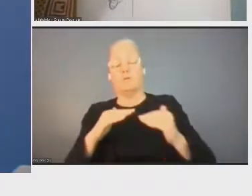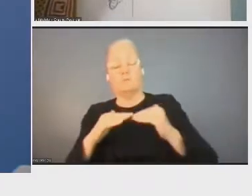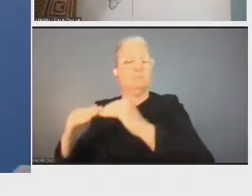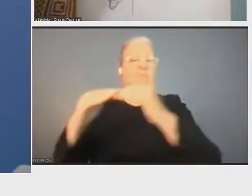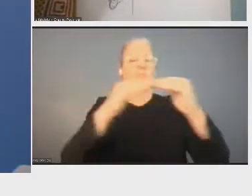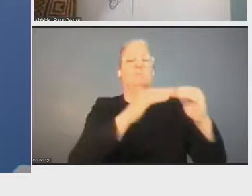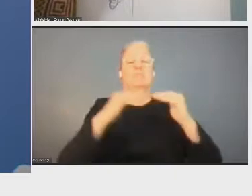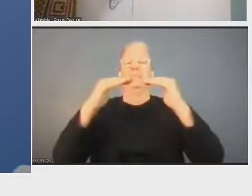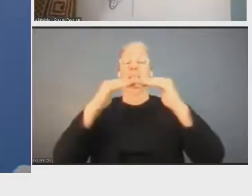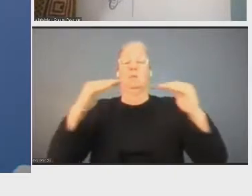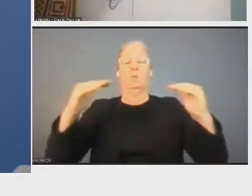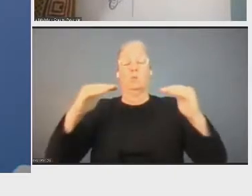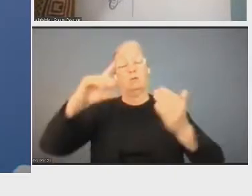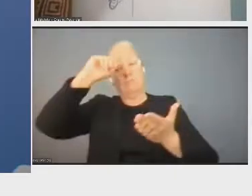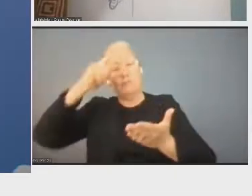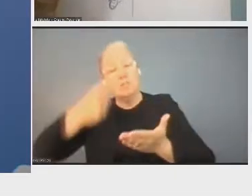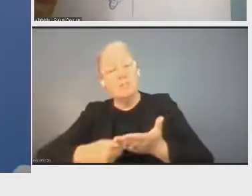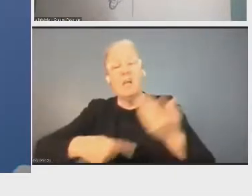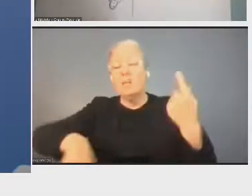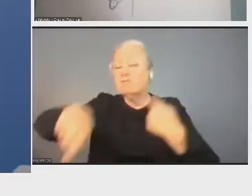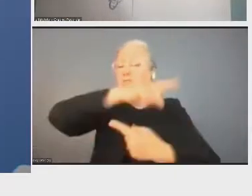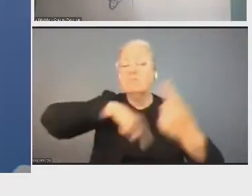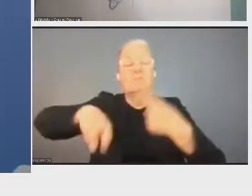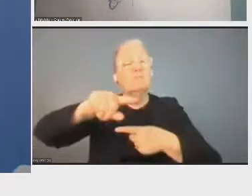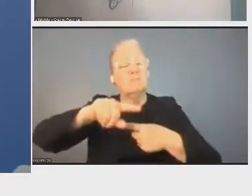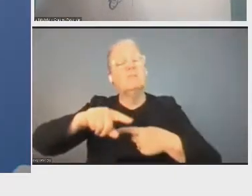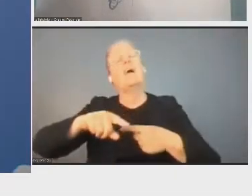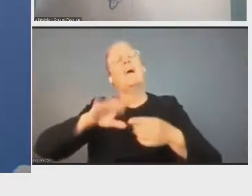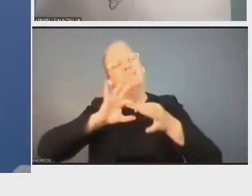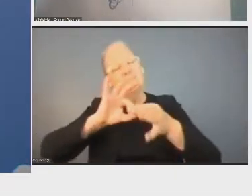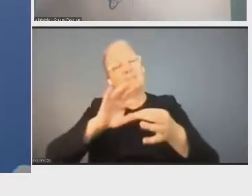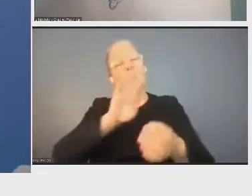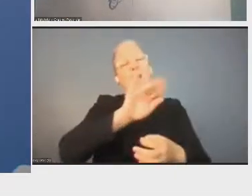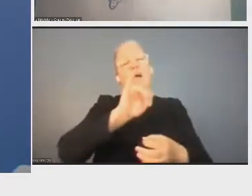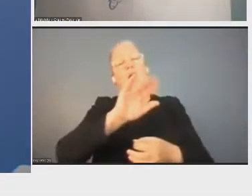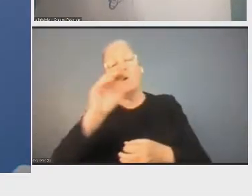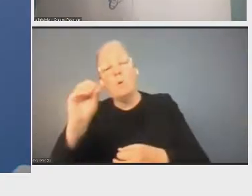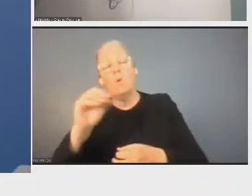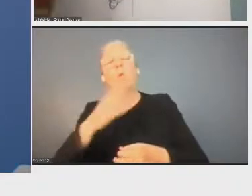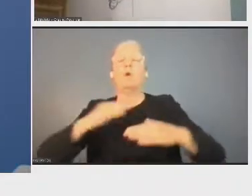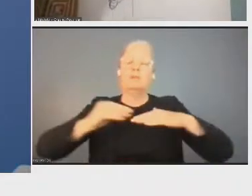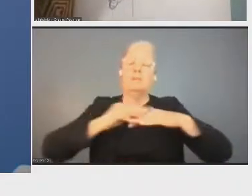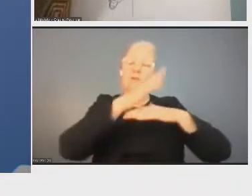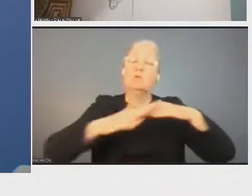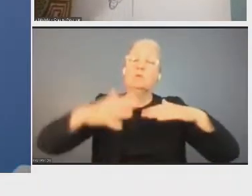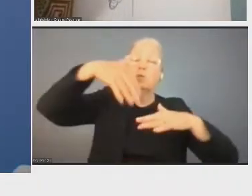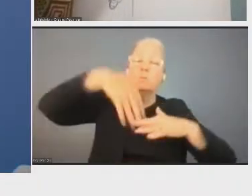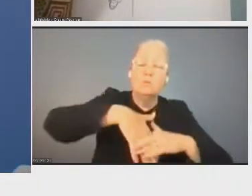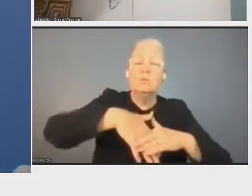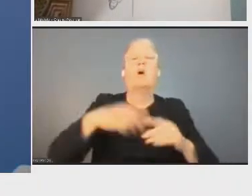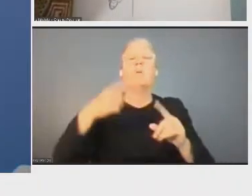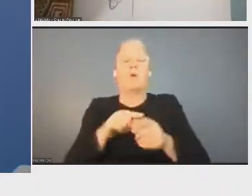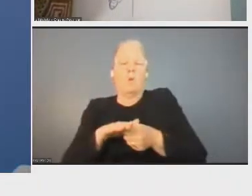participation in decision-making related to biodiversity by indigenous peoples and local communities, and respect to their